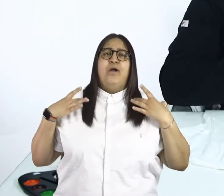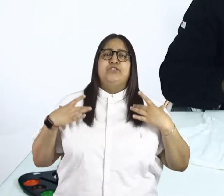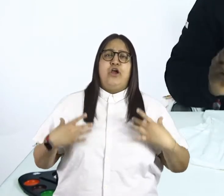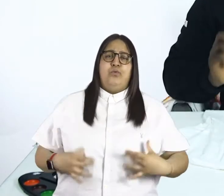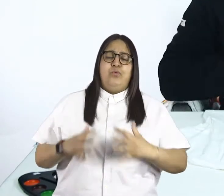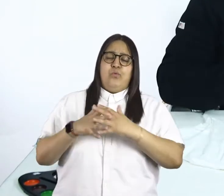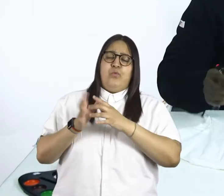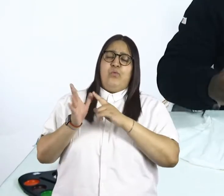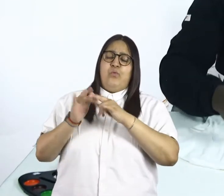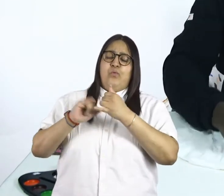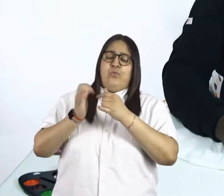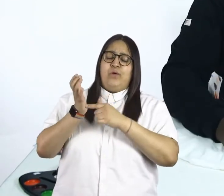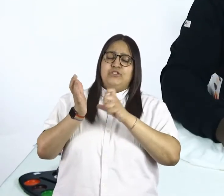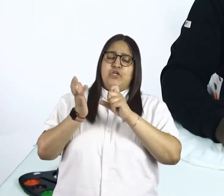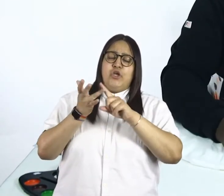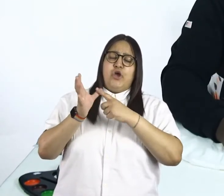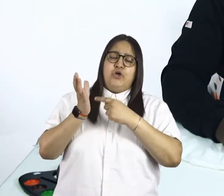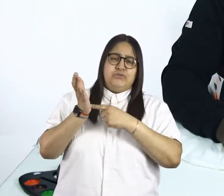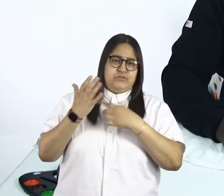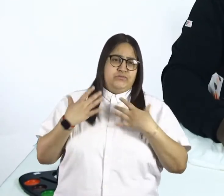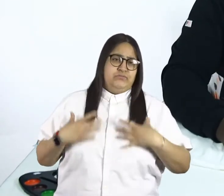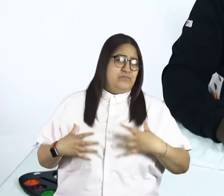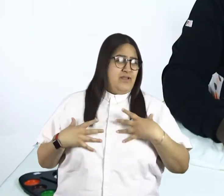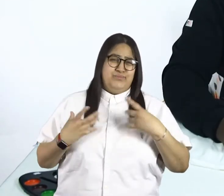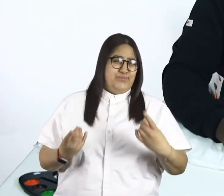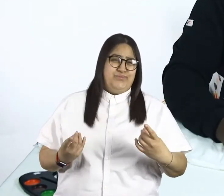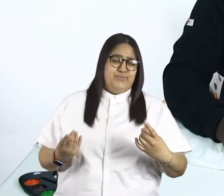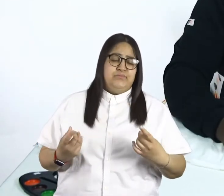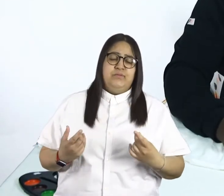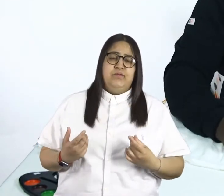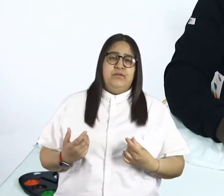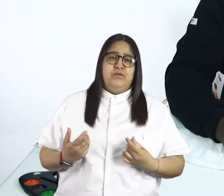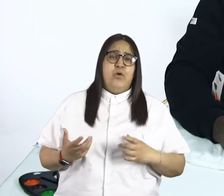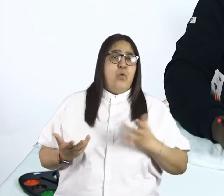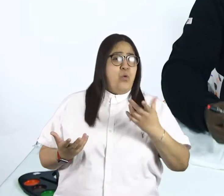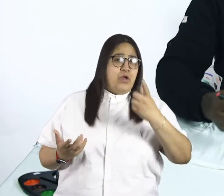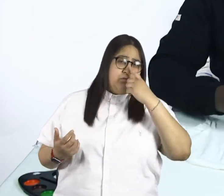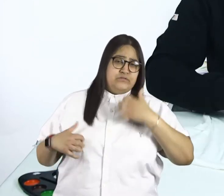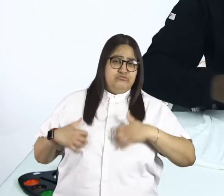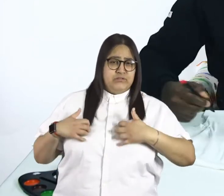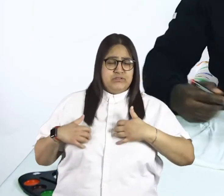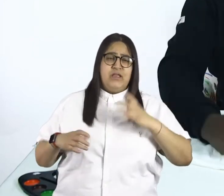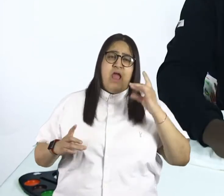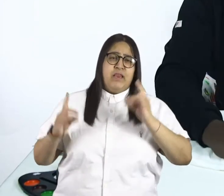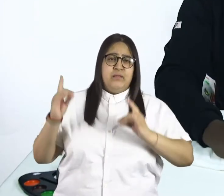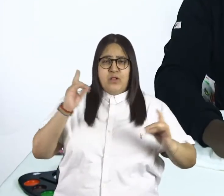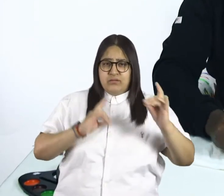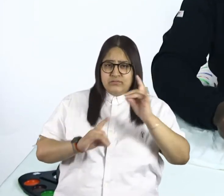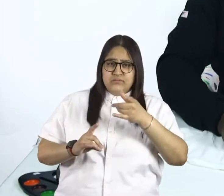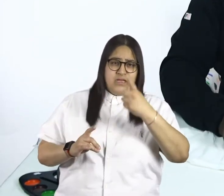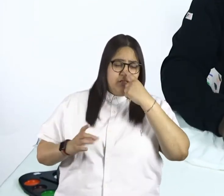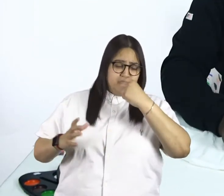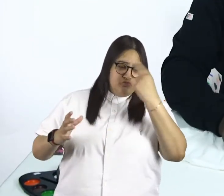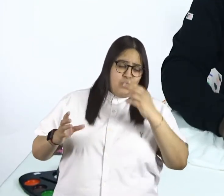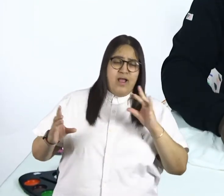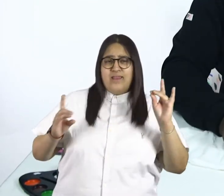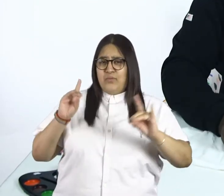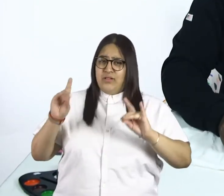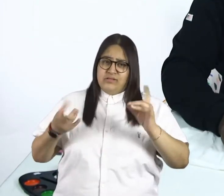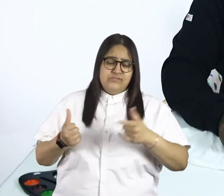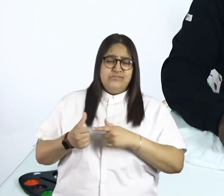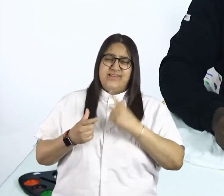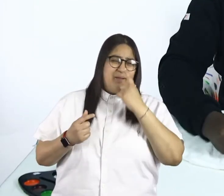color it in or paint it in. It's totally up to you. Or if you're interested in like the wildlife, you can draw some animals around, or if